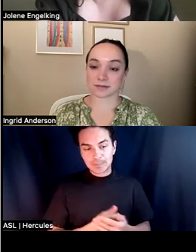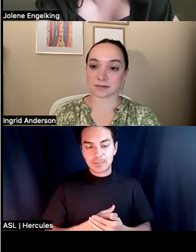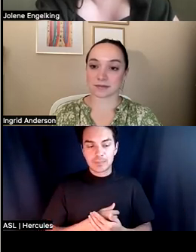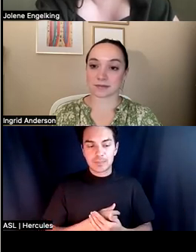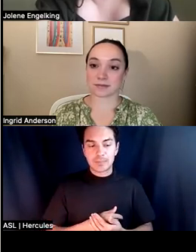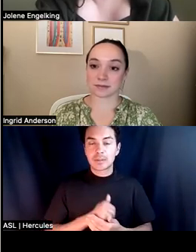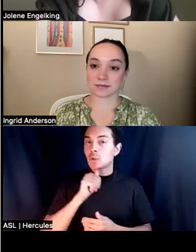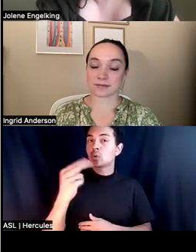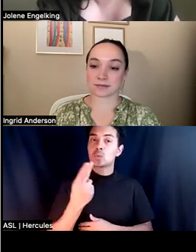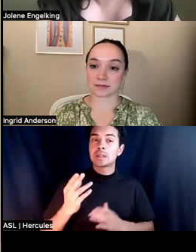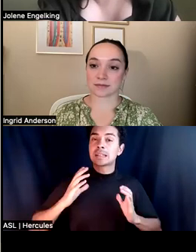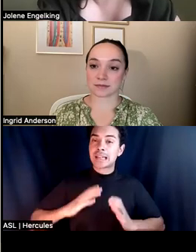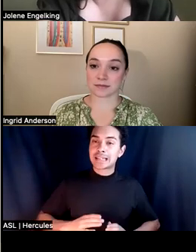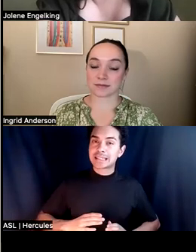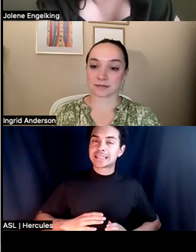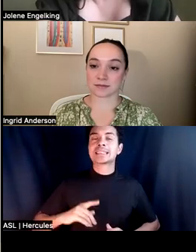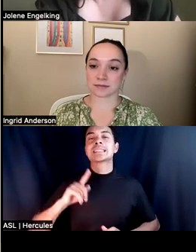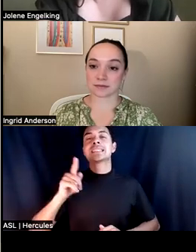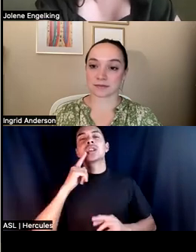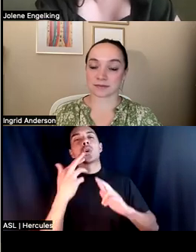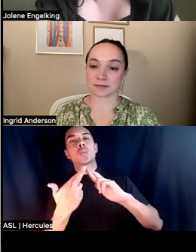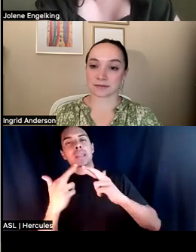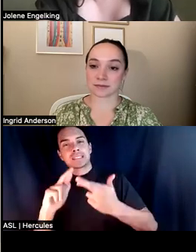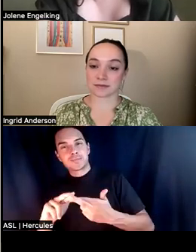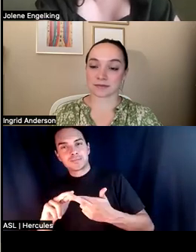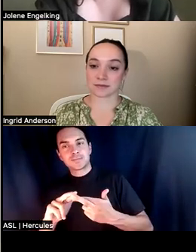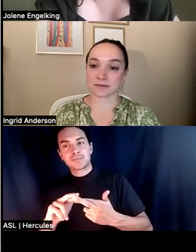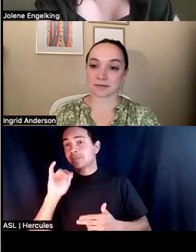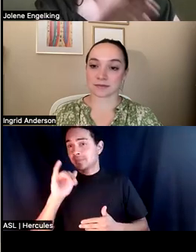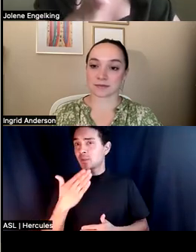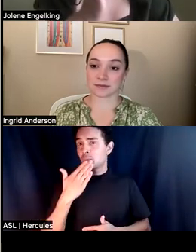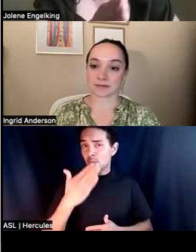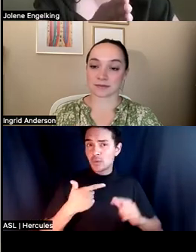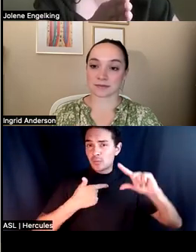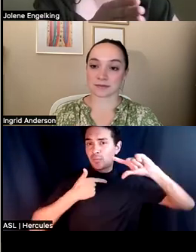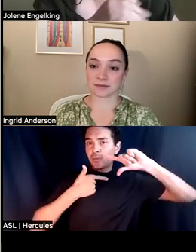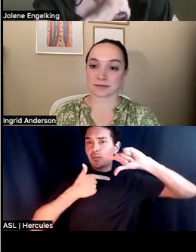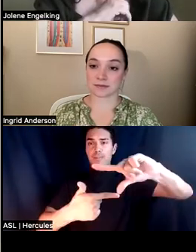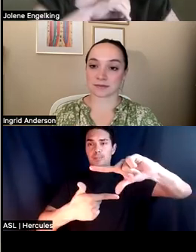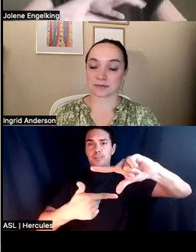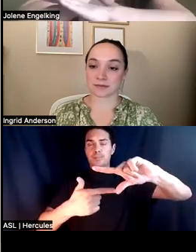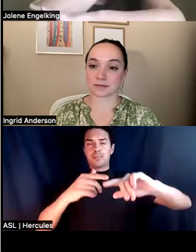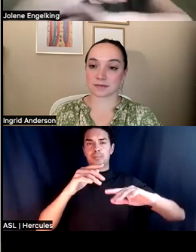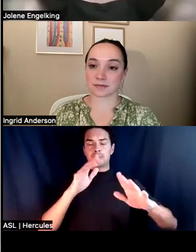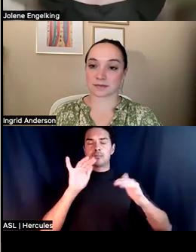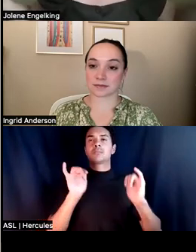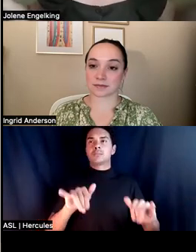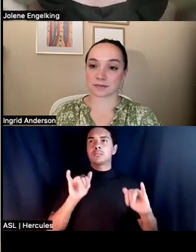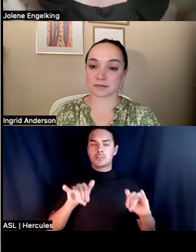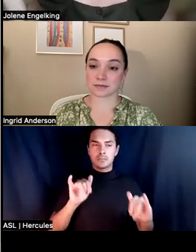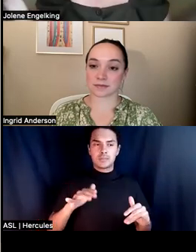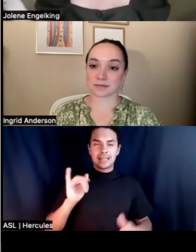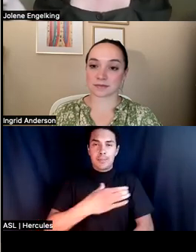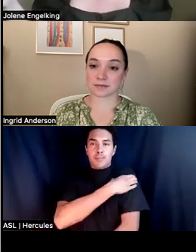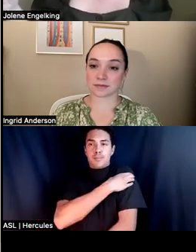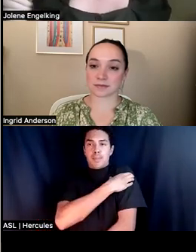don't use clients, you say relatives and things like that, which can be a really good framework for people to be entering into. Like we're taking away like this power differential,